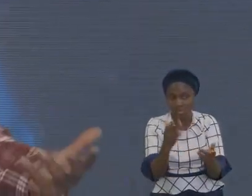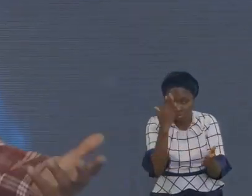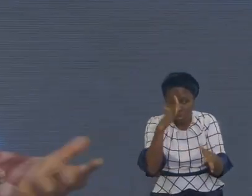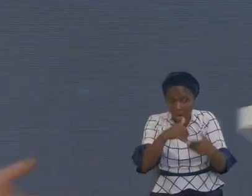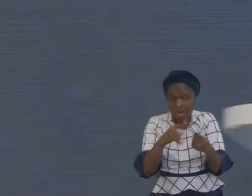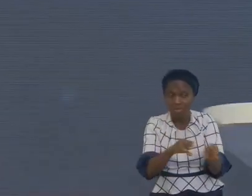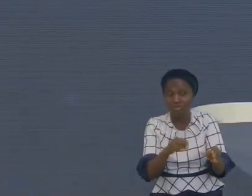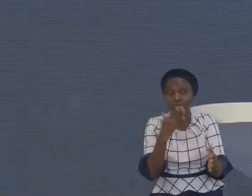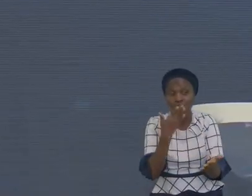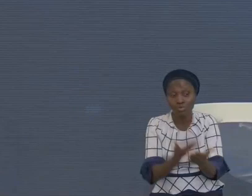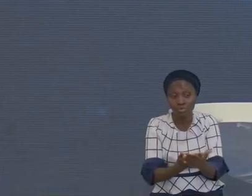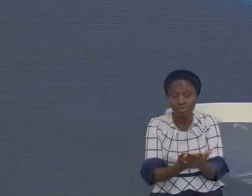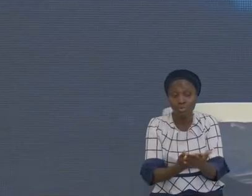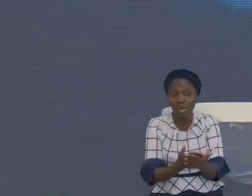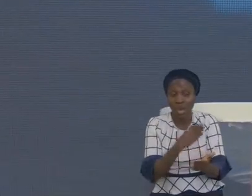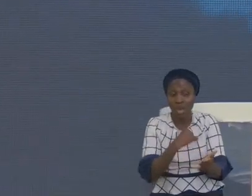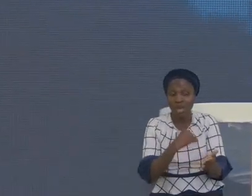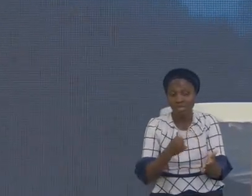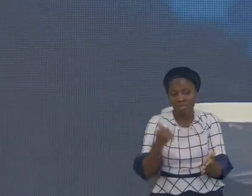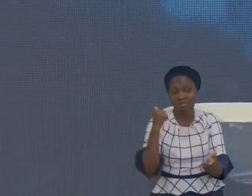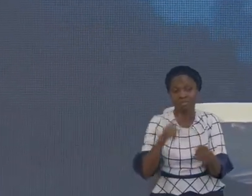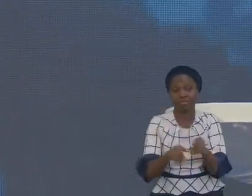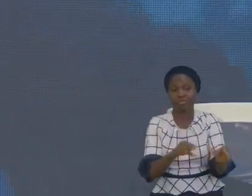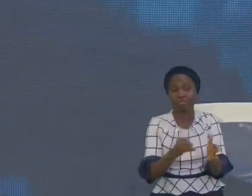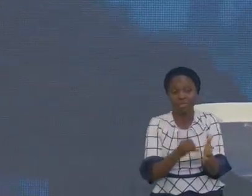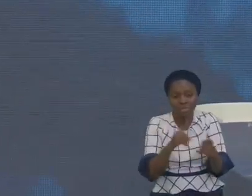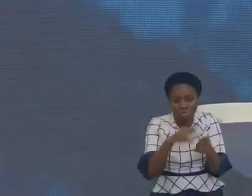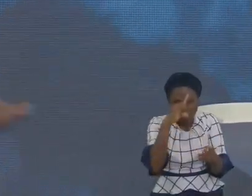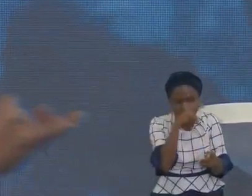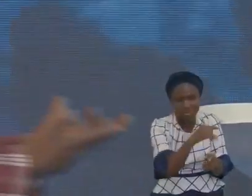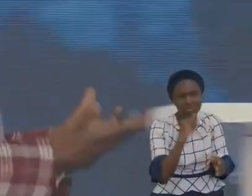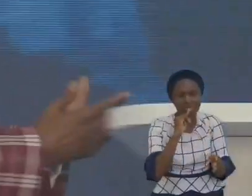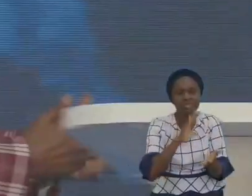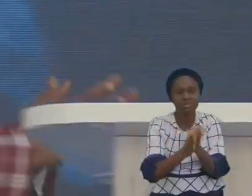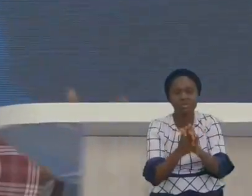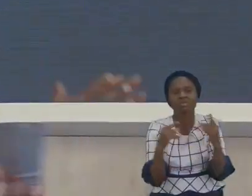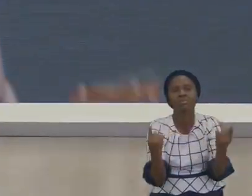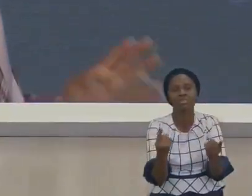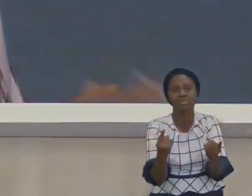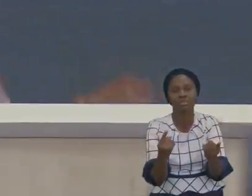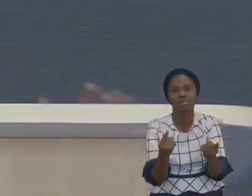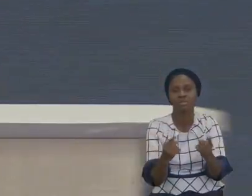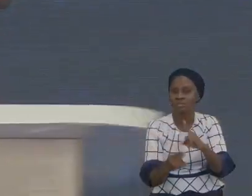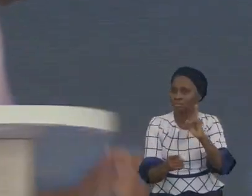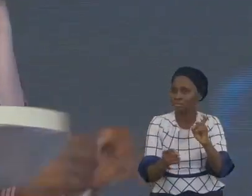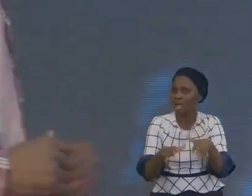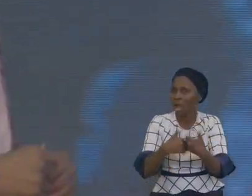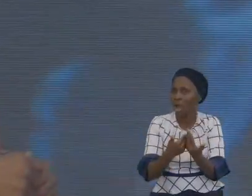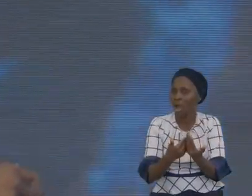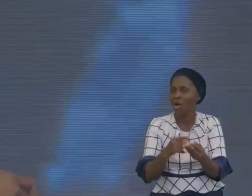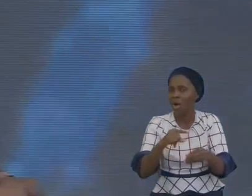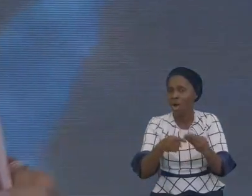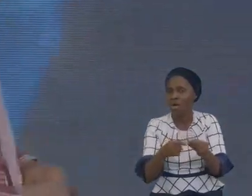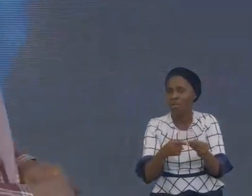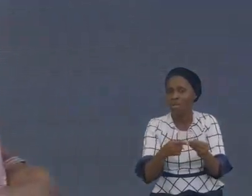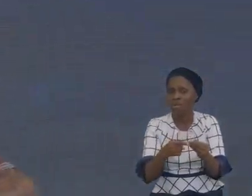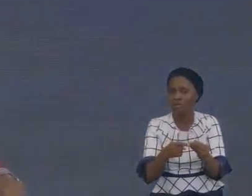How about bringing all your gifts and using it profitably for the calling of God in your